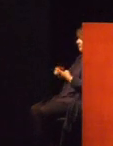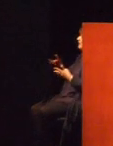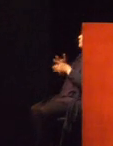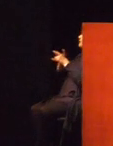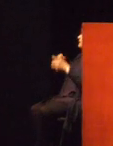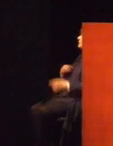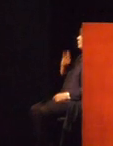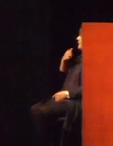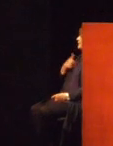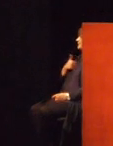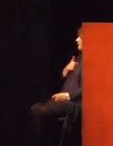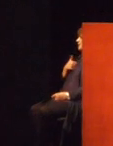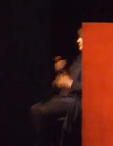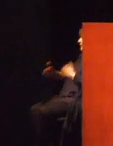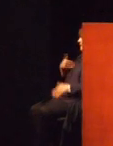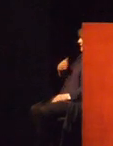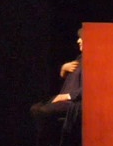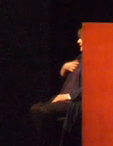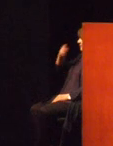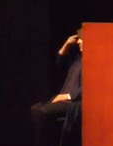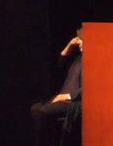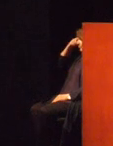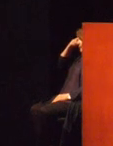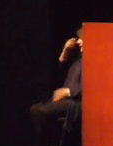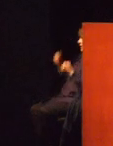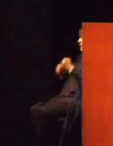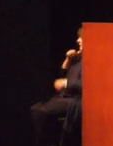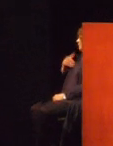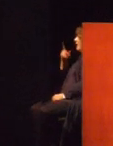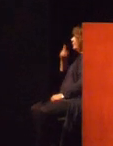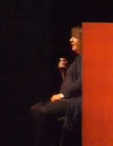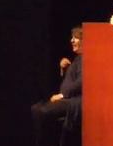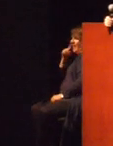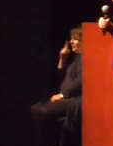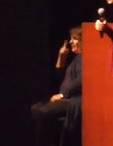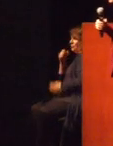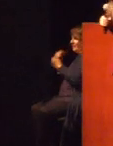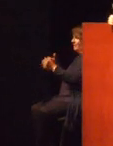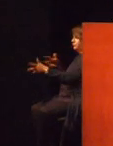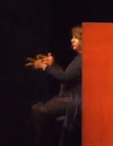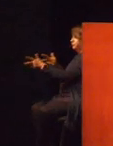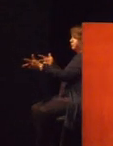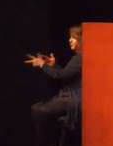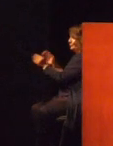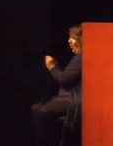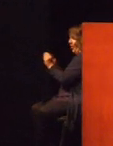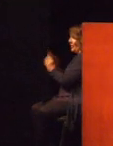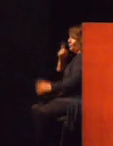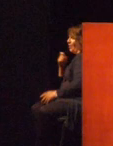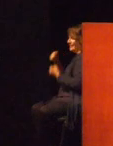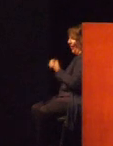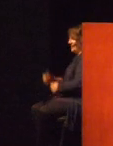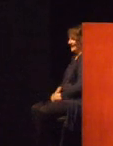maybe it's related to driving a white car or a black car. I don't have a red car. I hear red cars get pulled over more than any other car. But